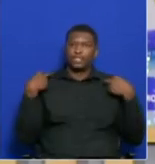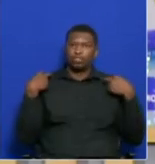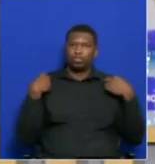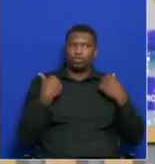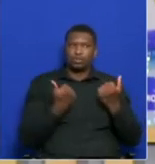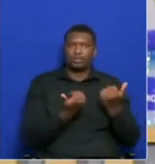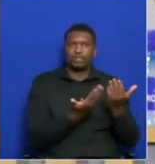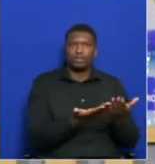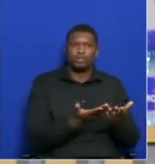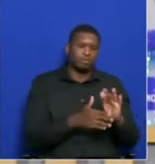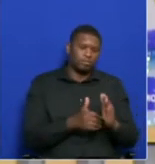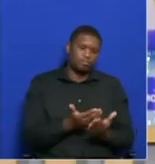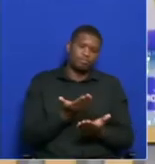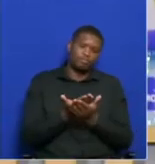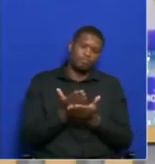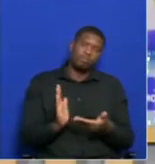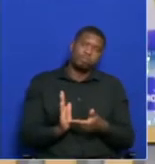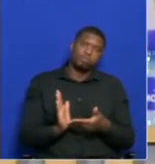ST10.